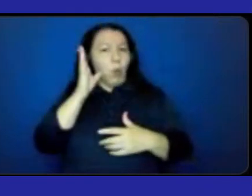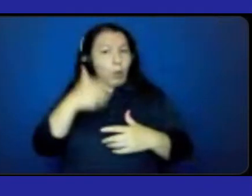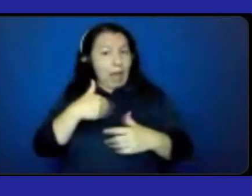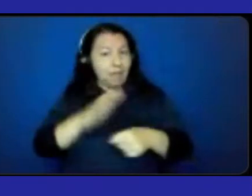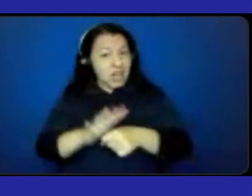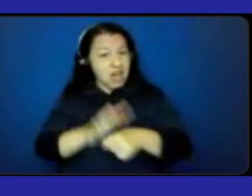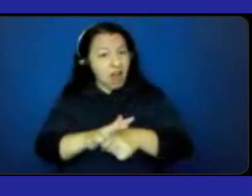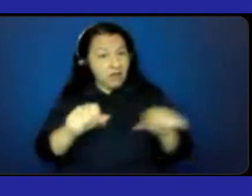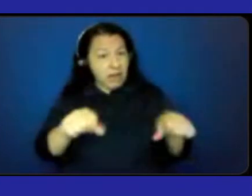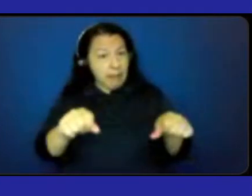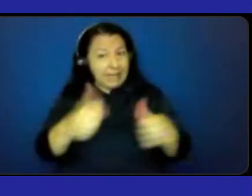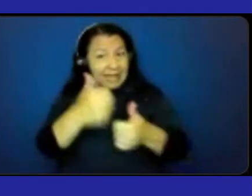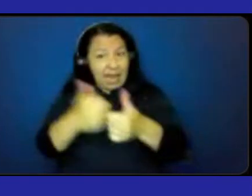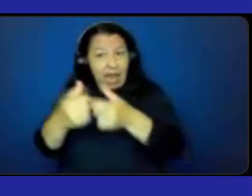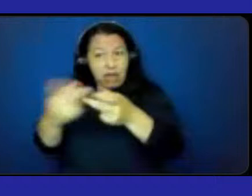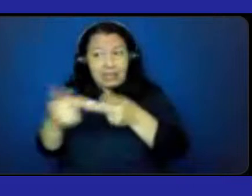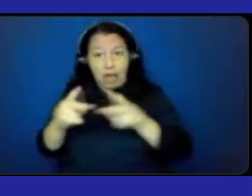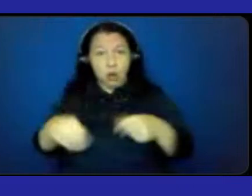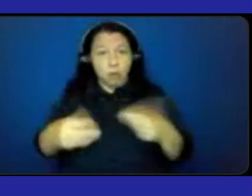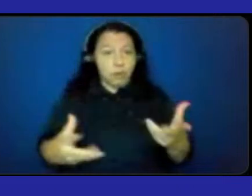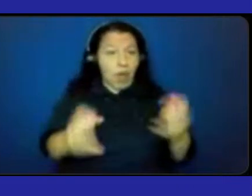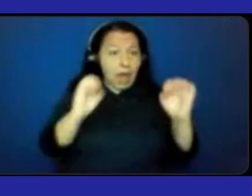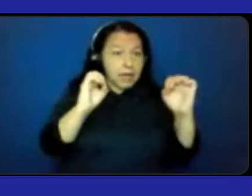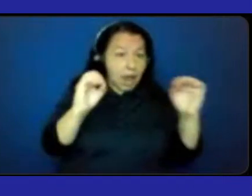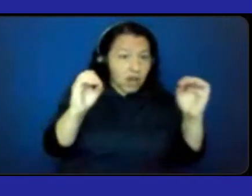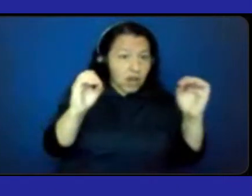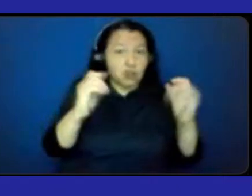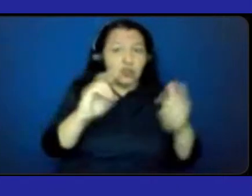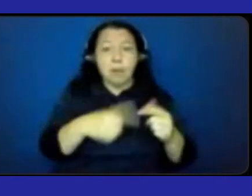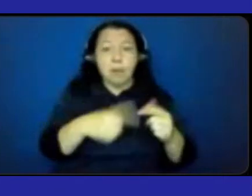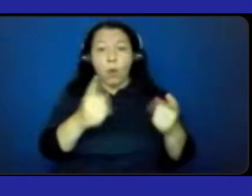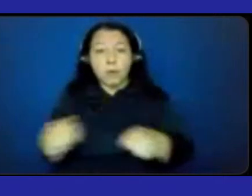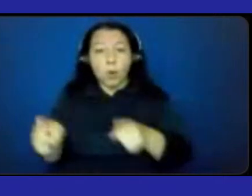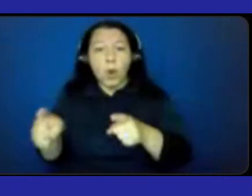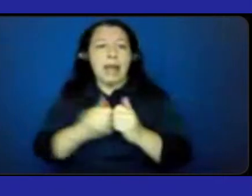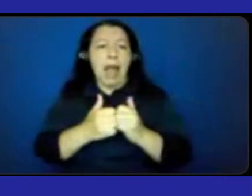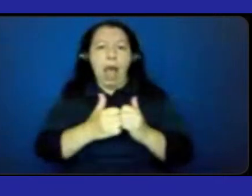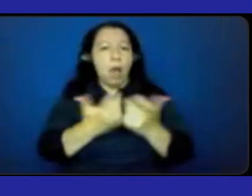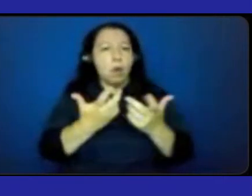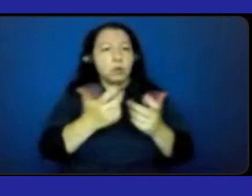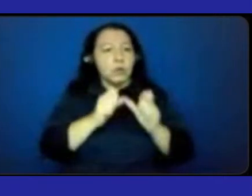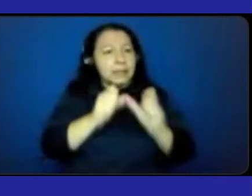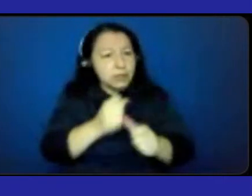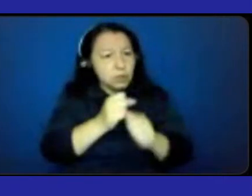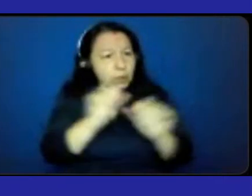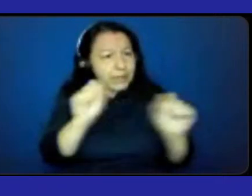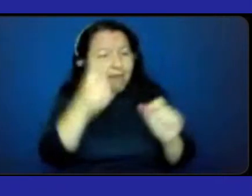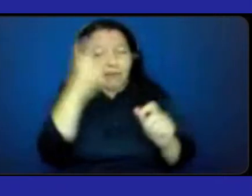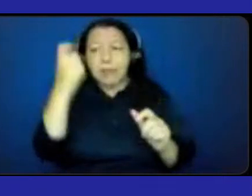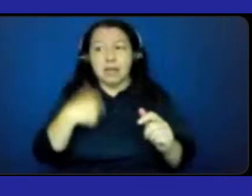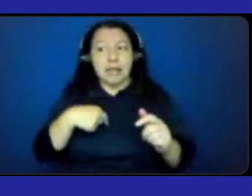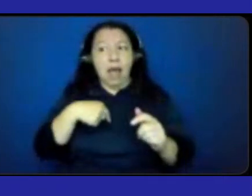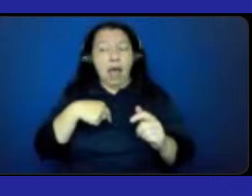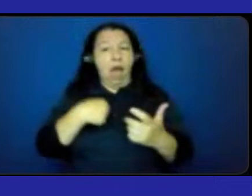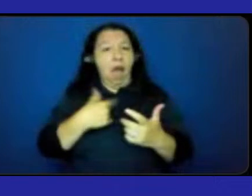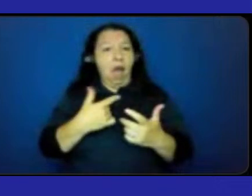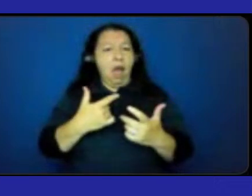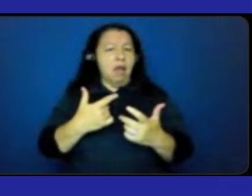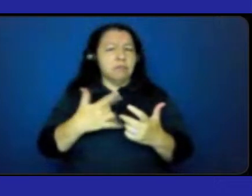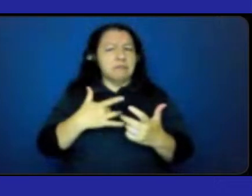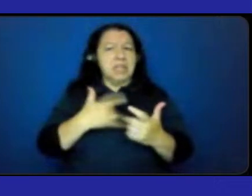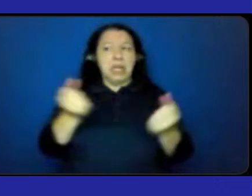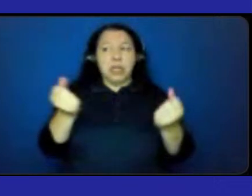site to do the education about what's occurring and how to stay safe? because I'm believing that there are so many